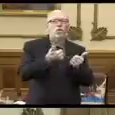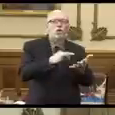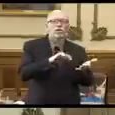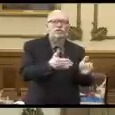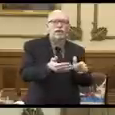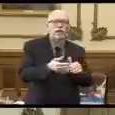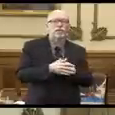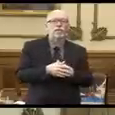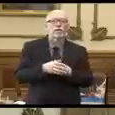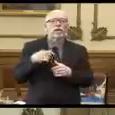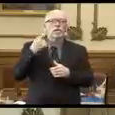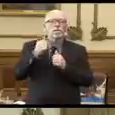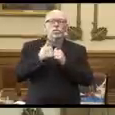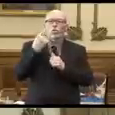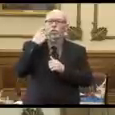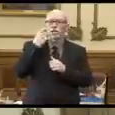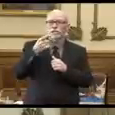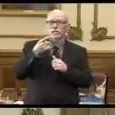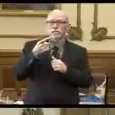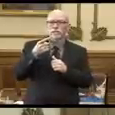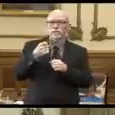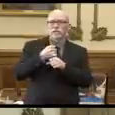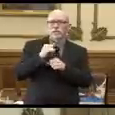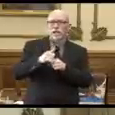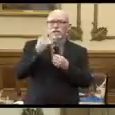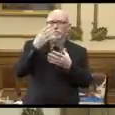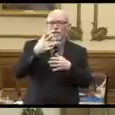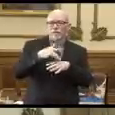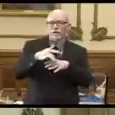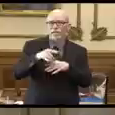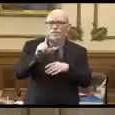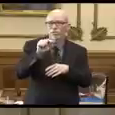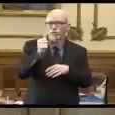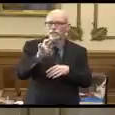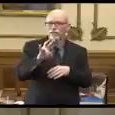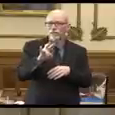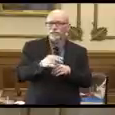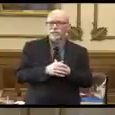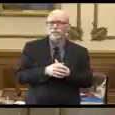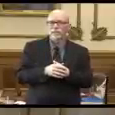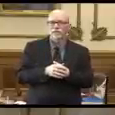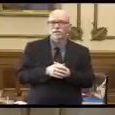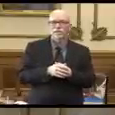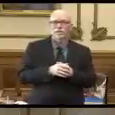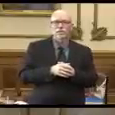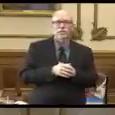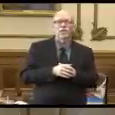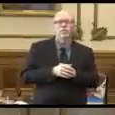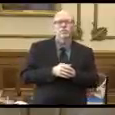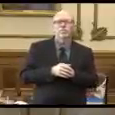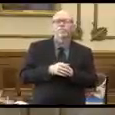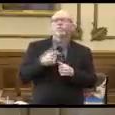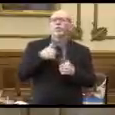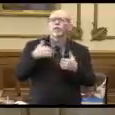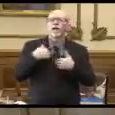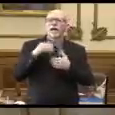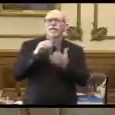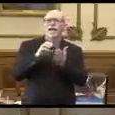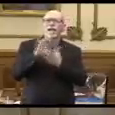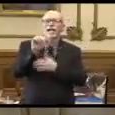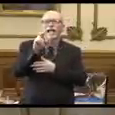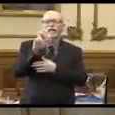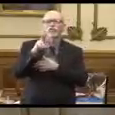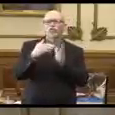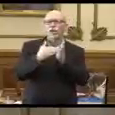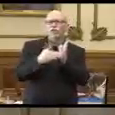deaths? I think the most recent year for which data is currently available is 2017. So we have a cancer registry, and